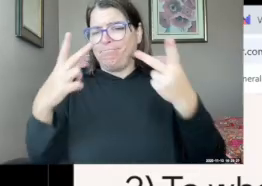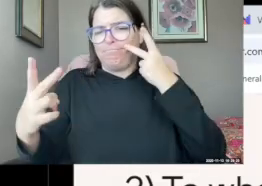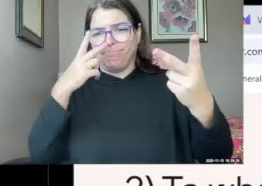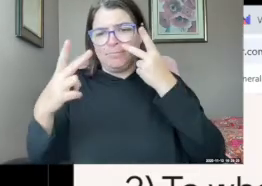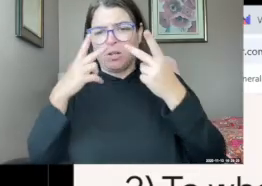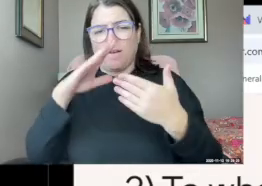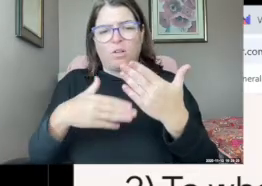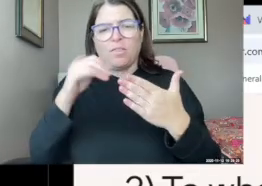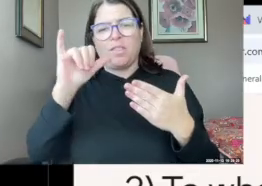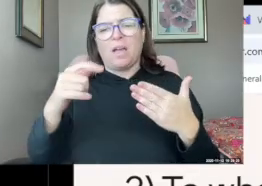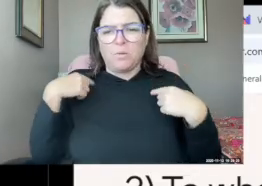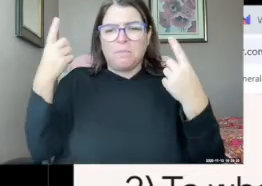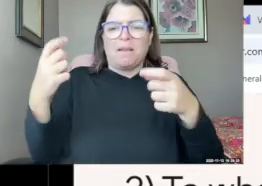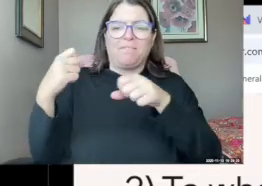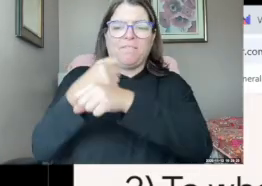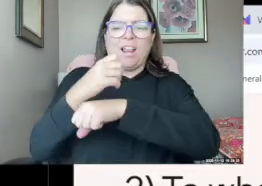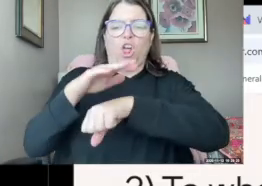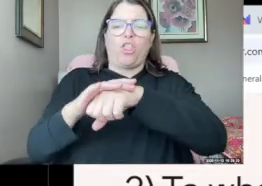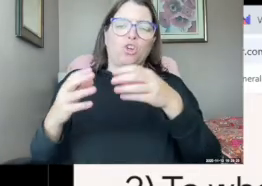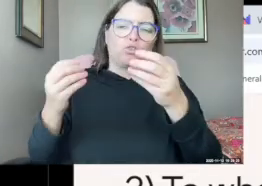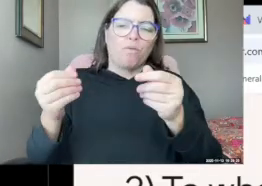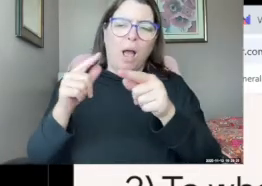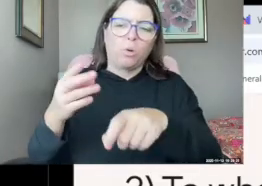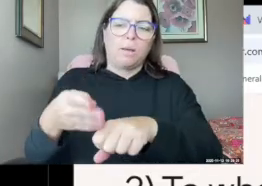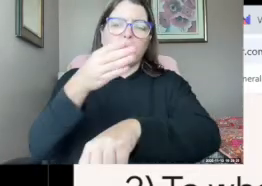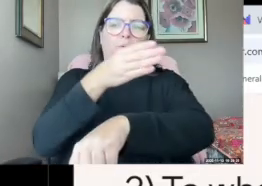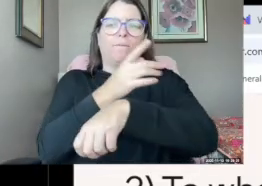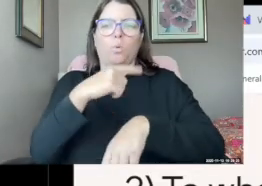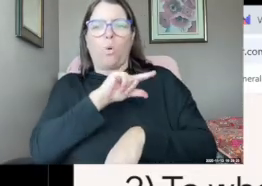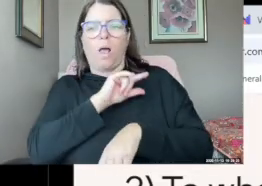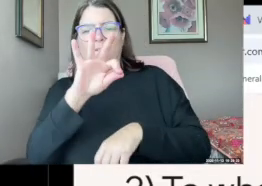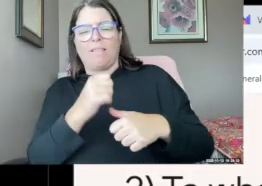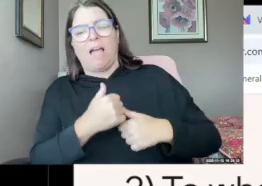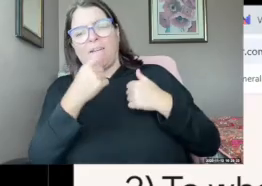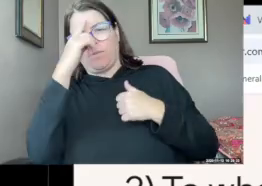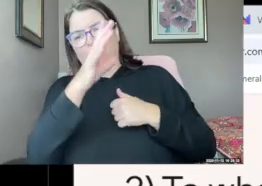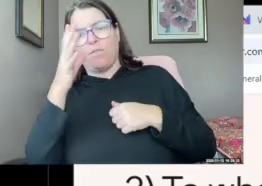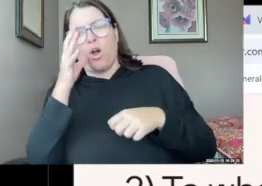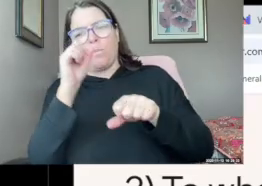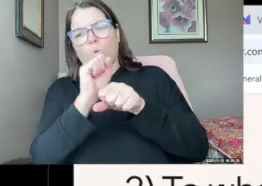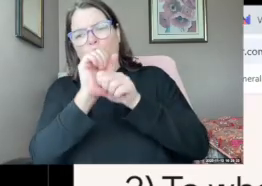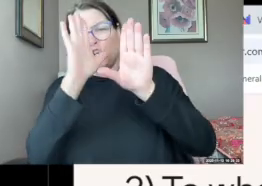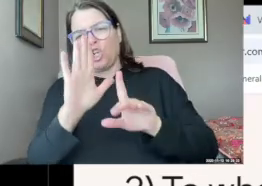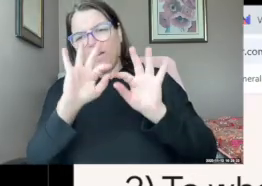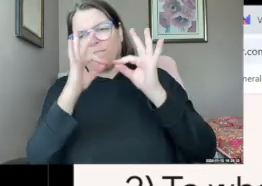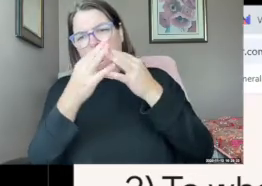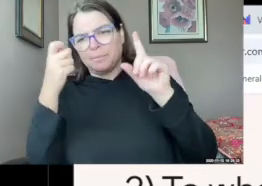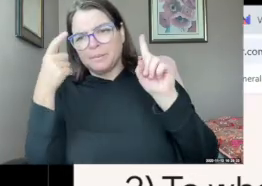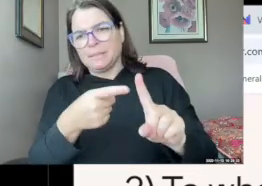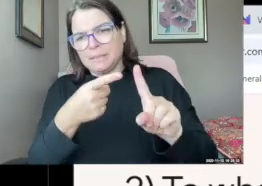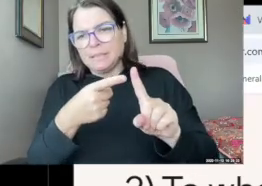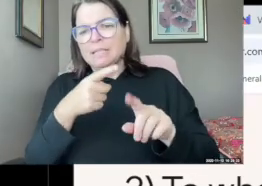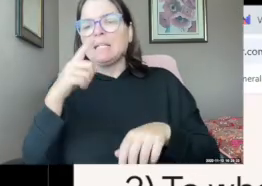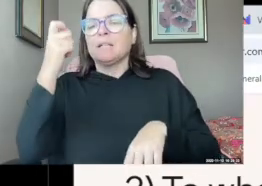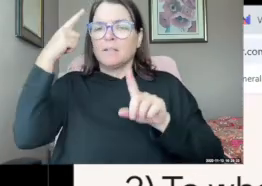years. So I've seen all of that. I've fought, you know, I've been fighting on the ground to improve the quality of life of farm worker families,